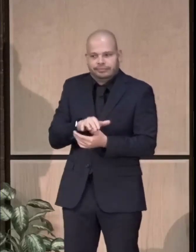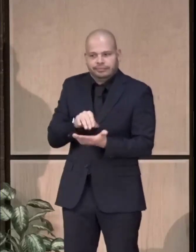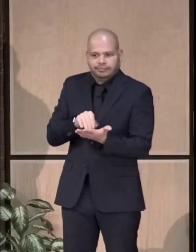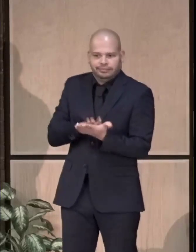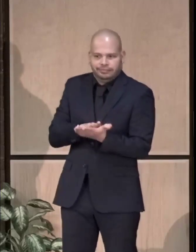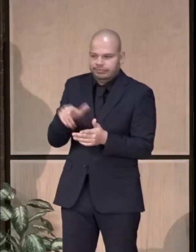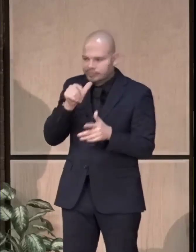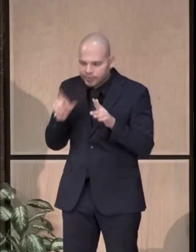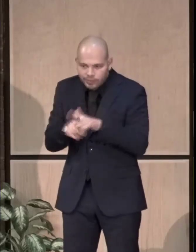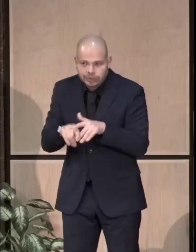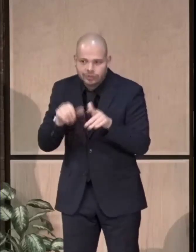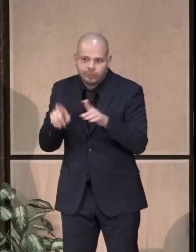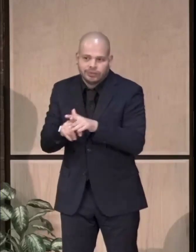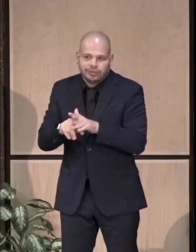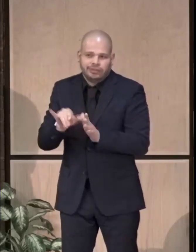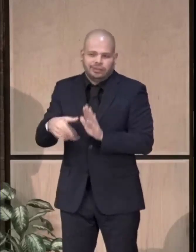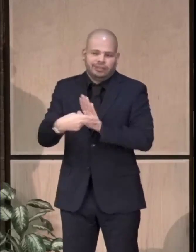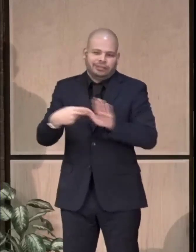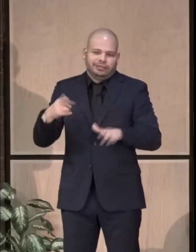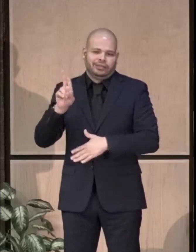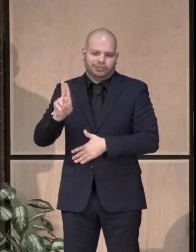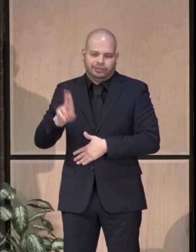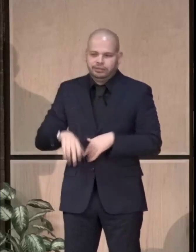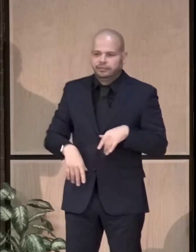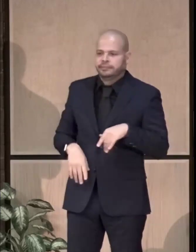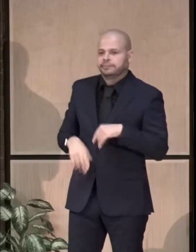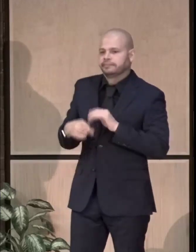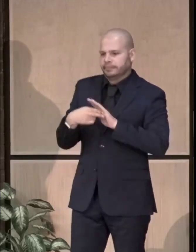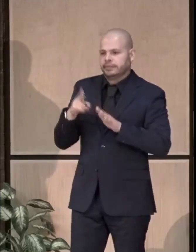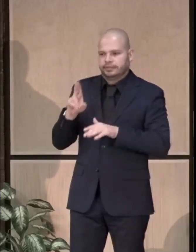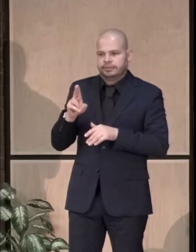then what ends up happening, if, you know, because they obviously don't show up,